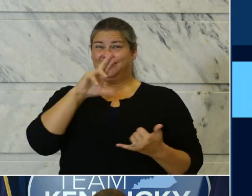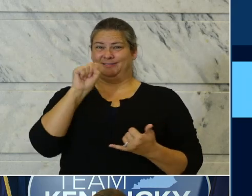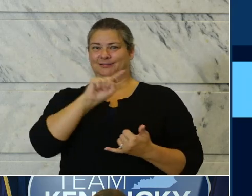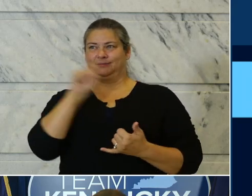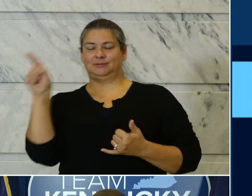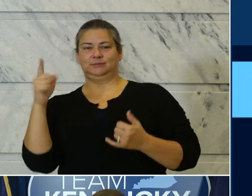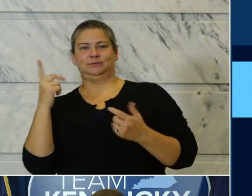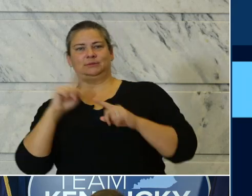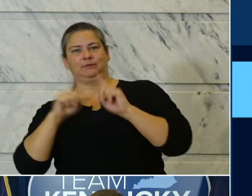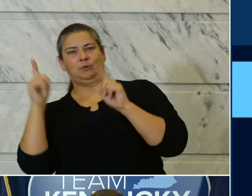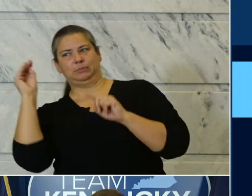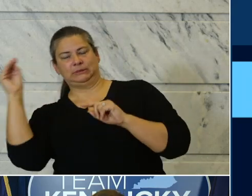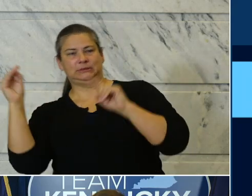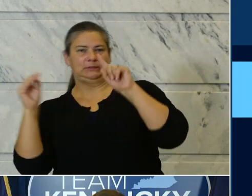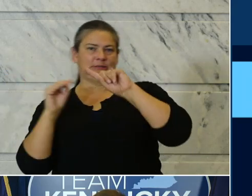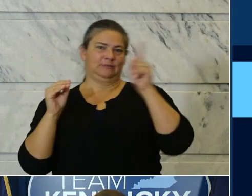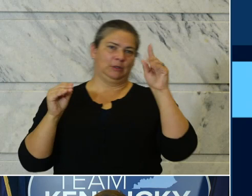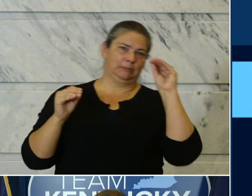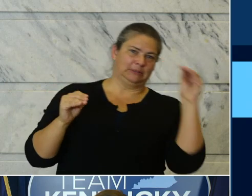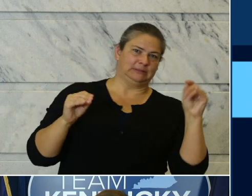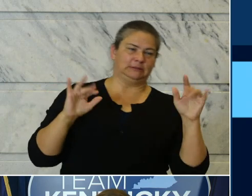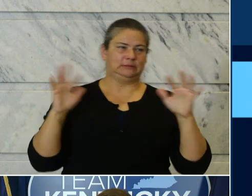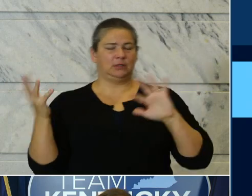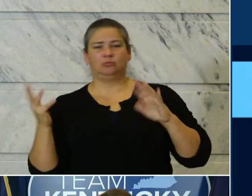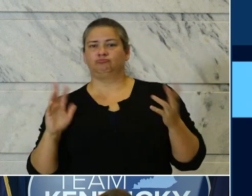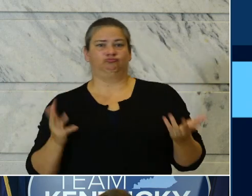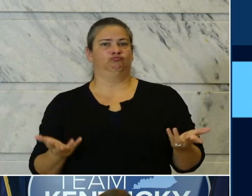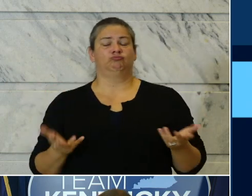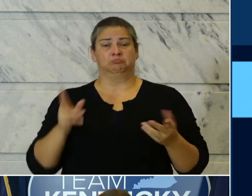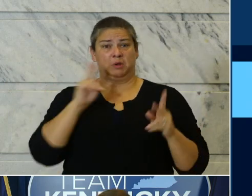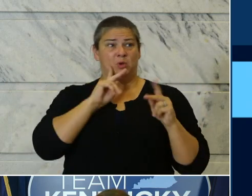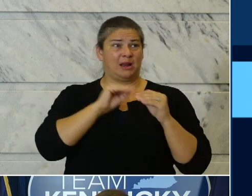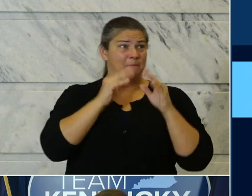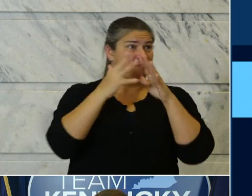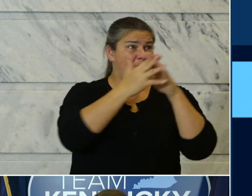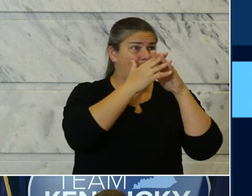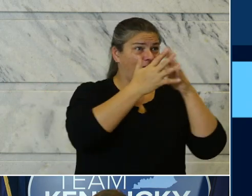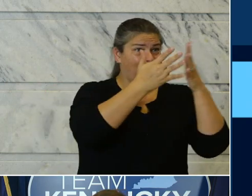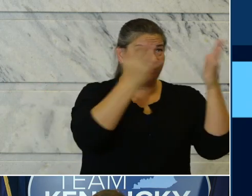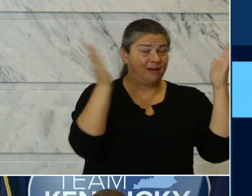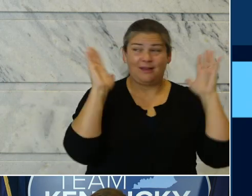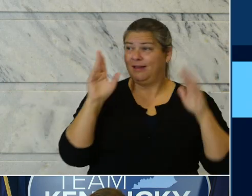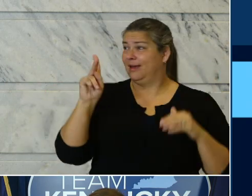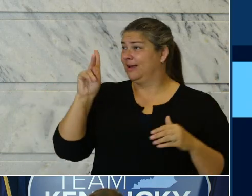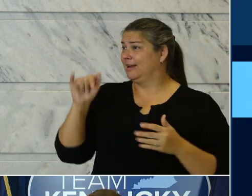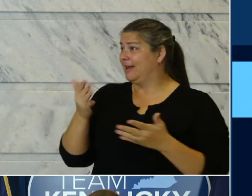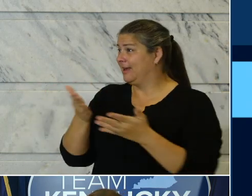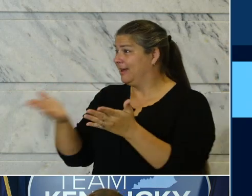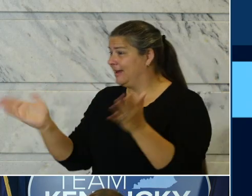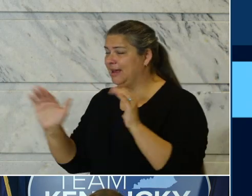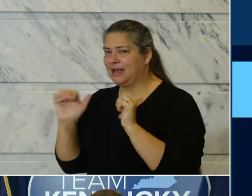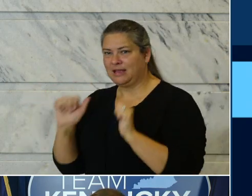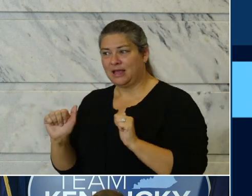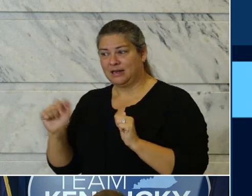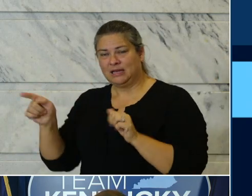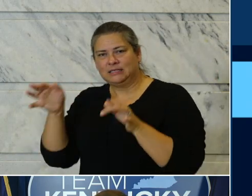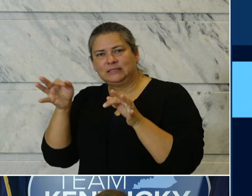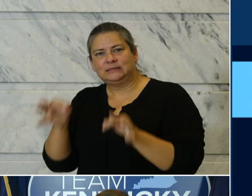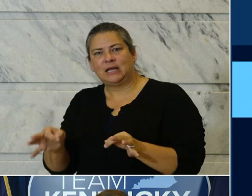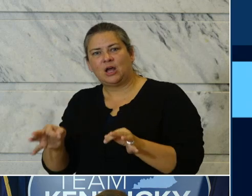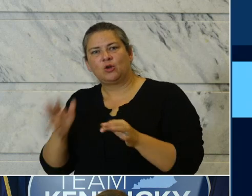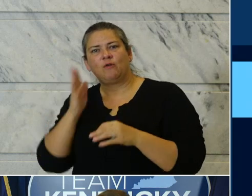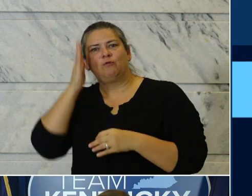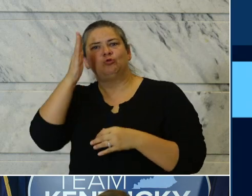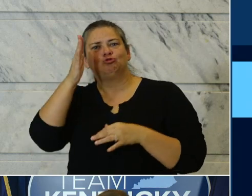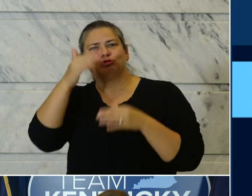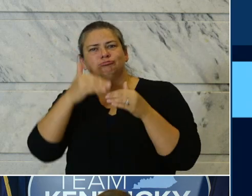that you, people of Kentucky and the people of America, get to decide the future course of this country. Make sure